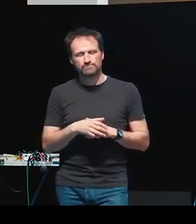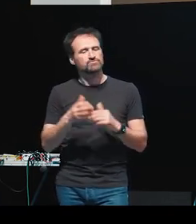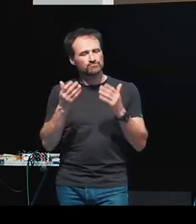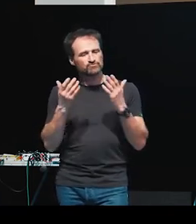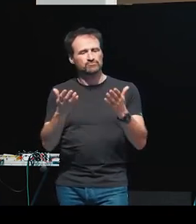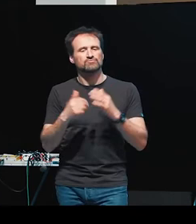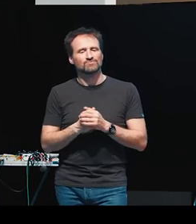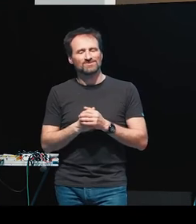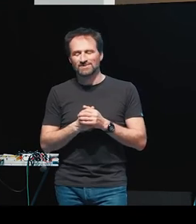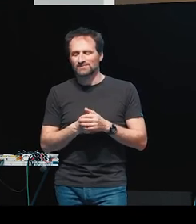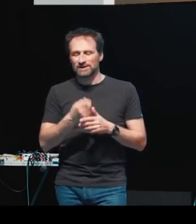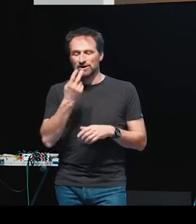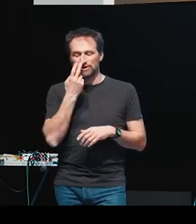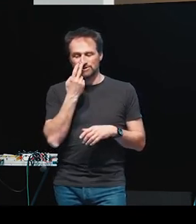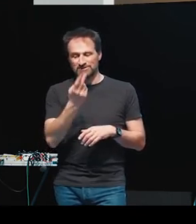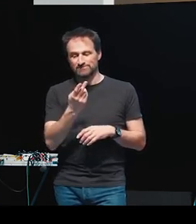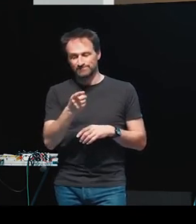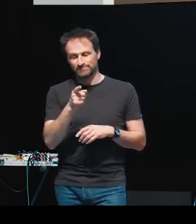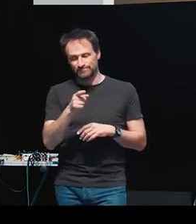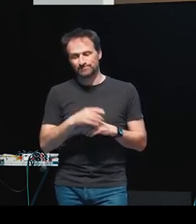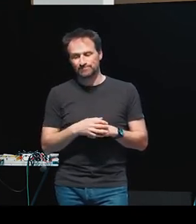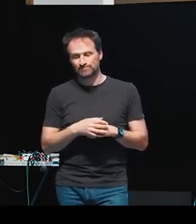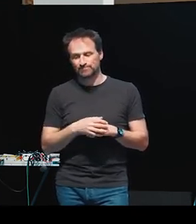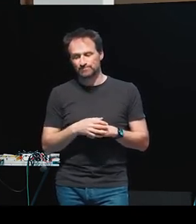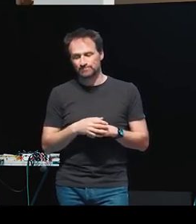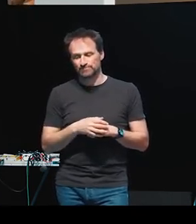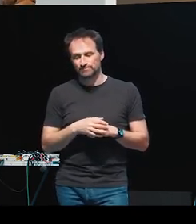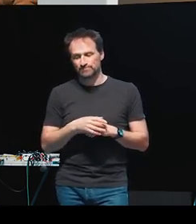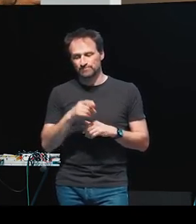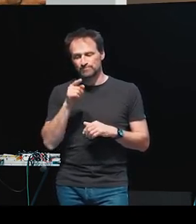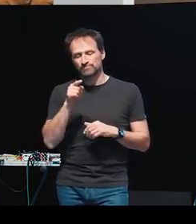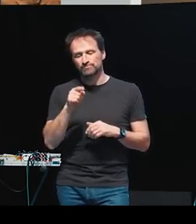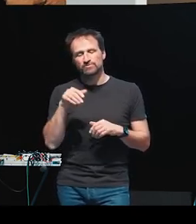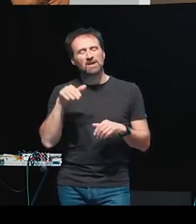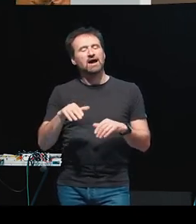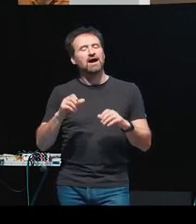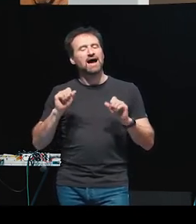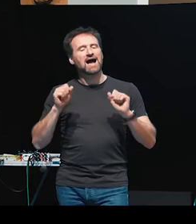You'll notice here that it has the common completed and active filters.